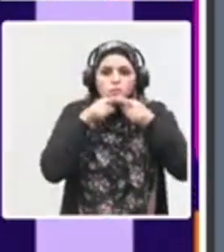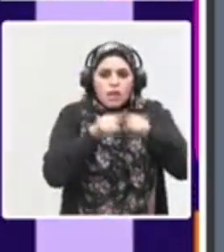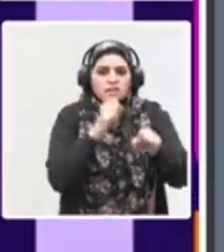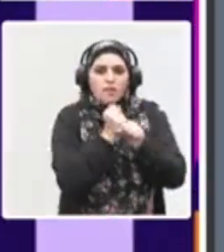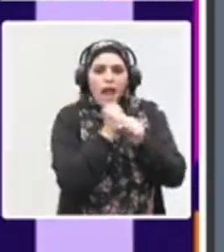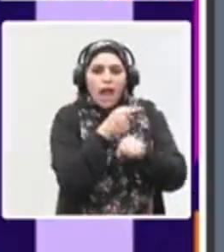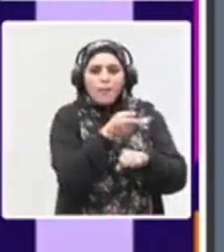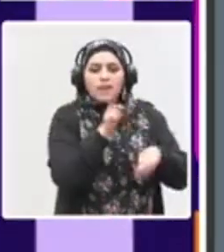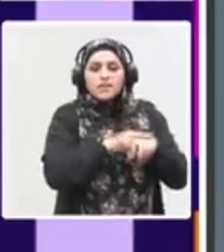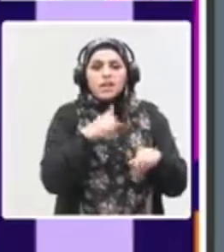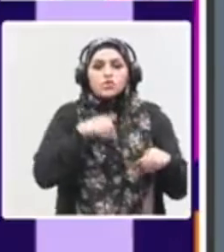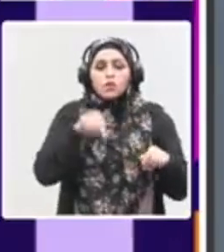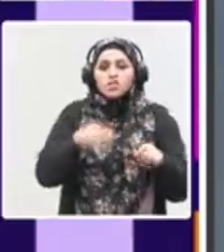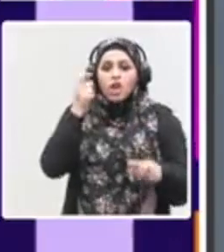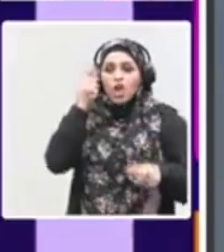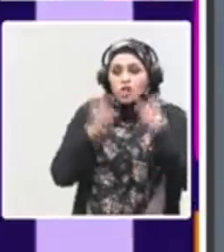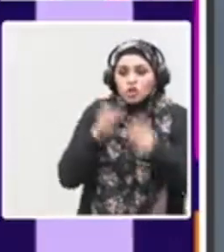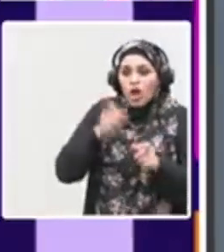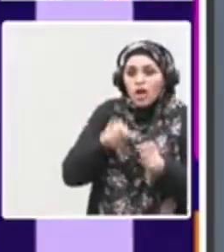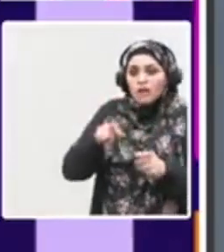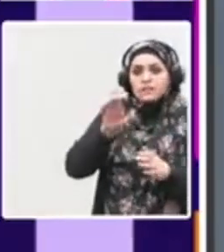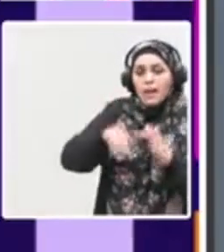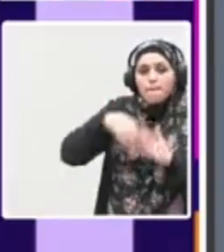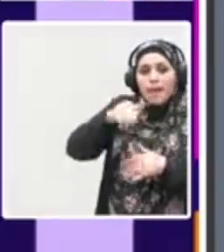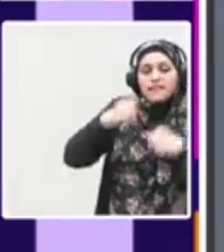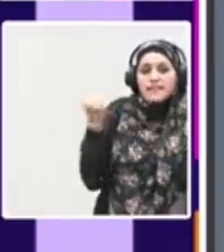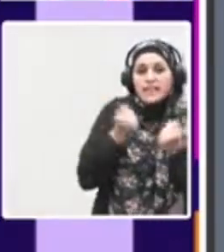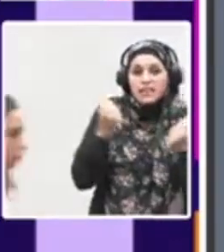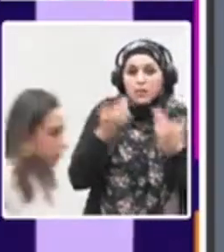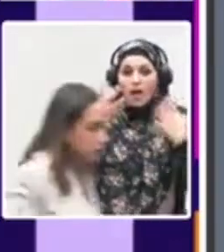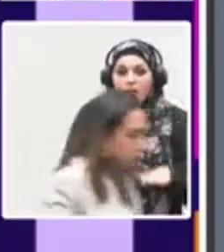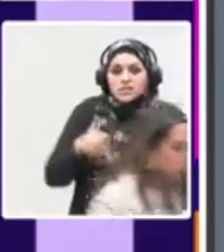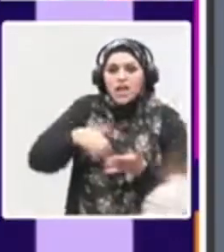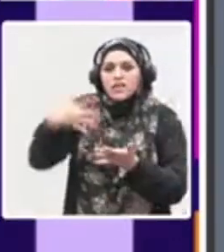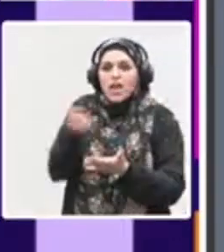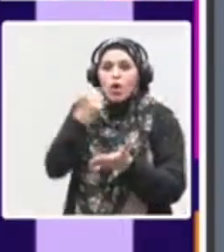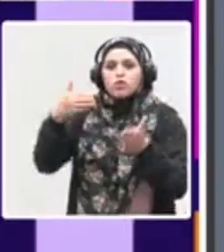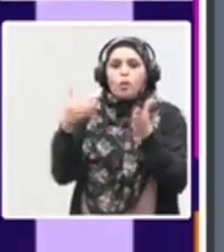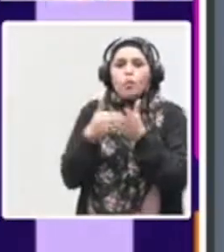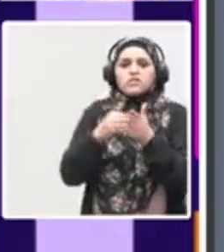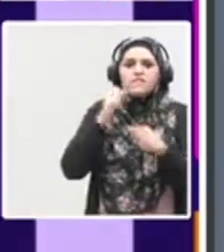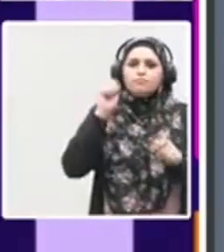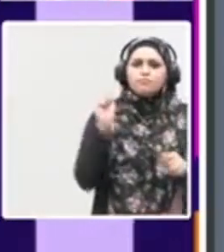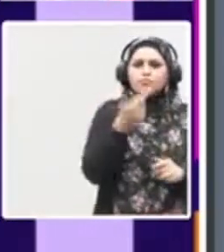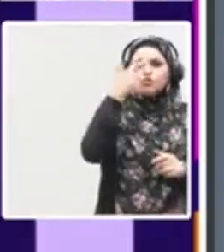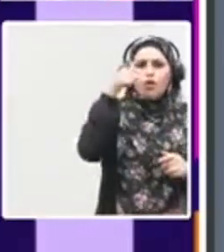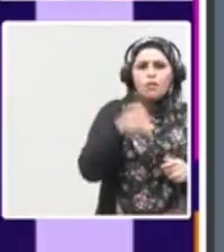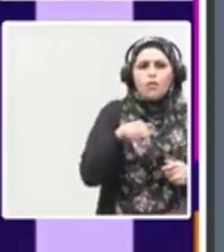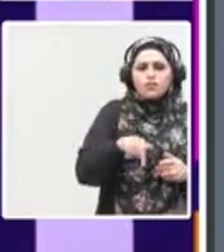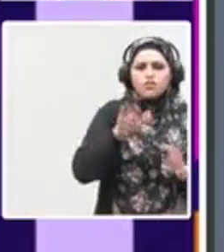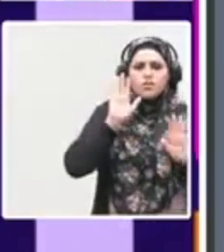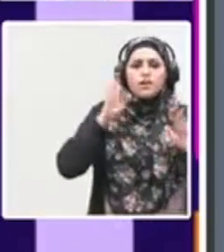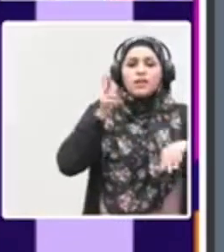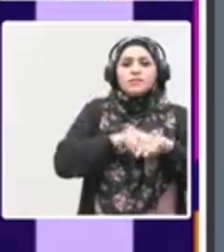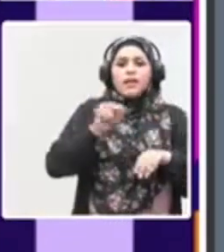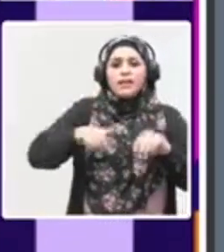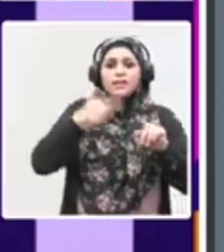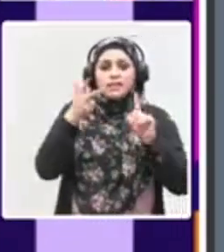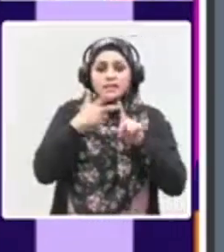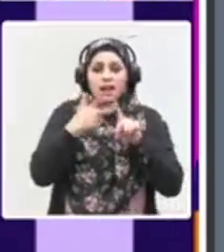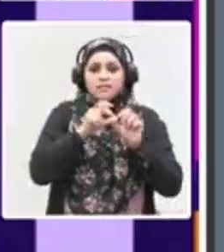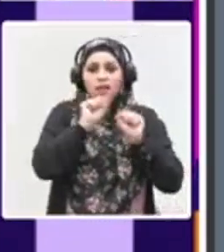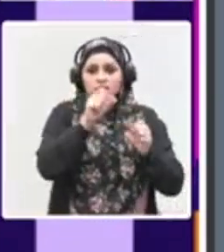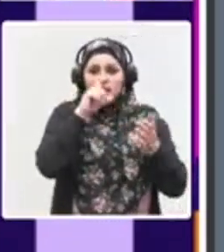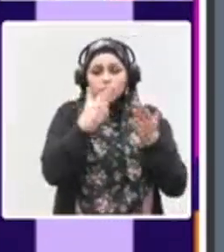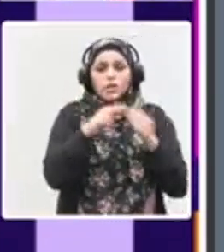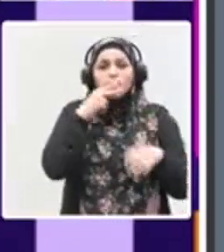be able to apply and qualify to join in the union. The third element of the model is around policy, and it's working